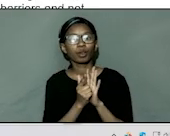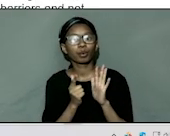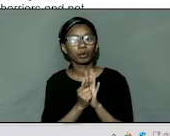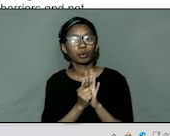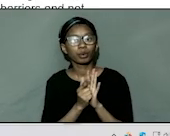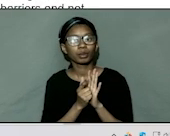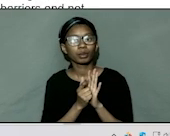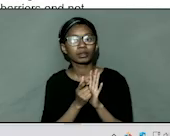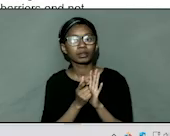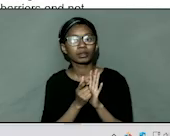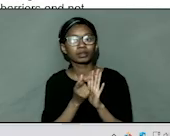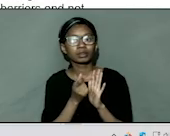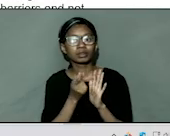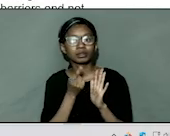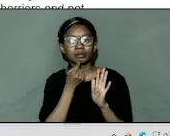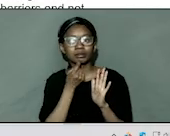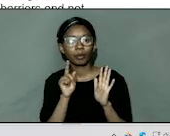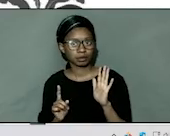say?